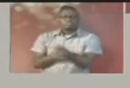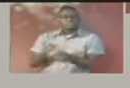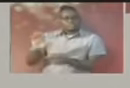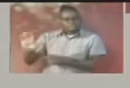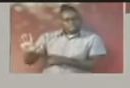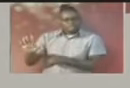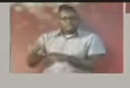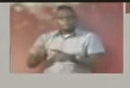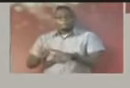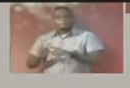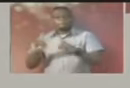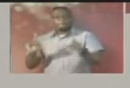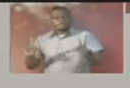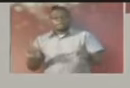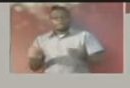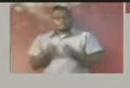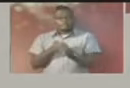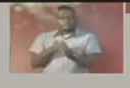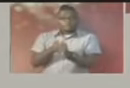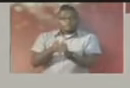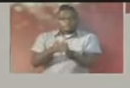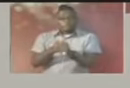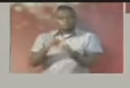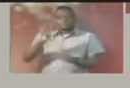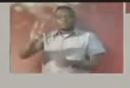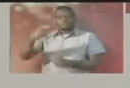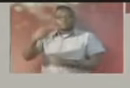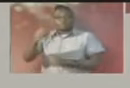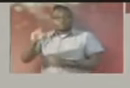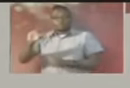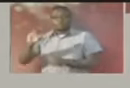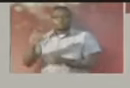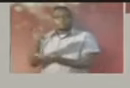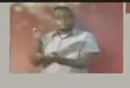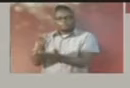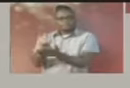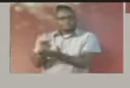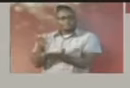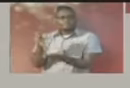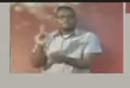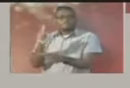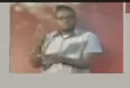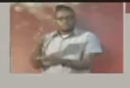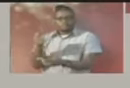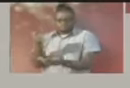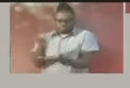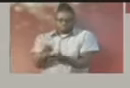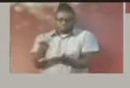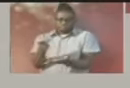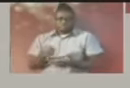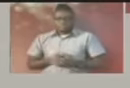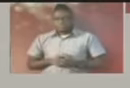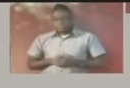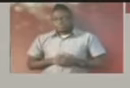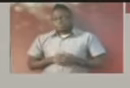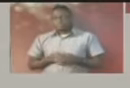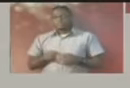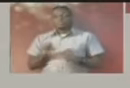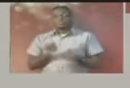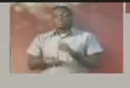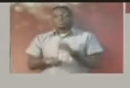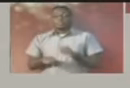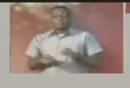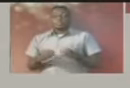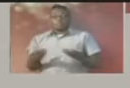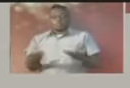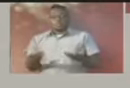by WHO standards in terms of their approval, and we are considering the vaccines even before they are scheduled to come into the country. So what